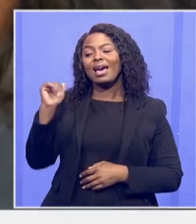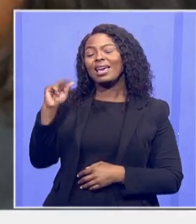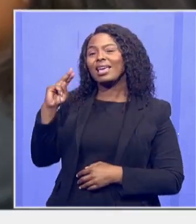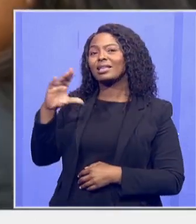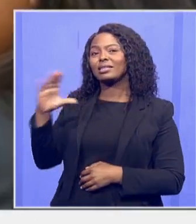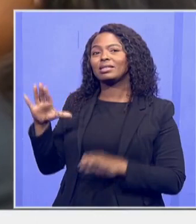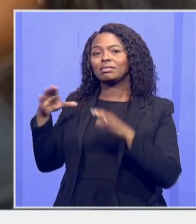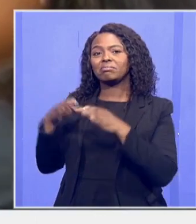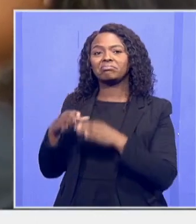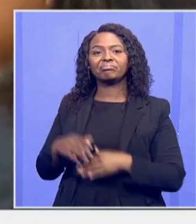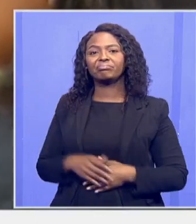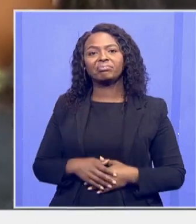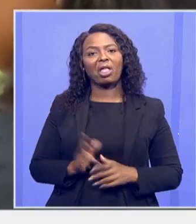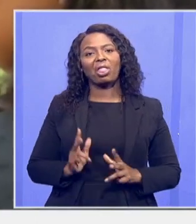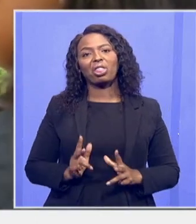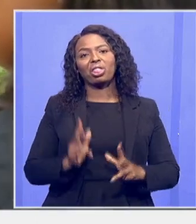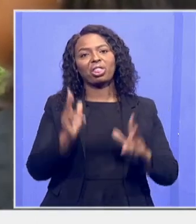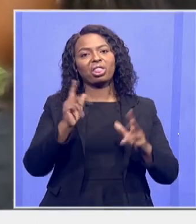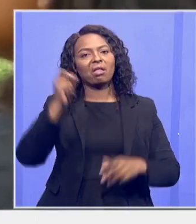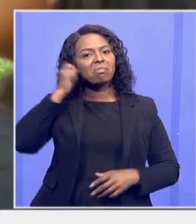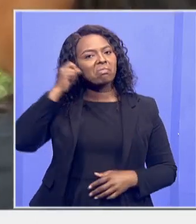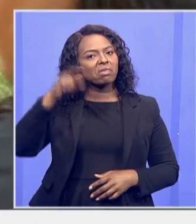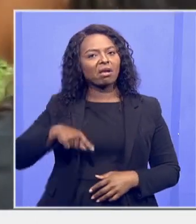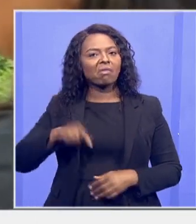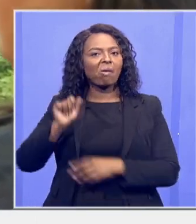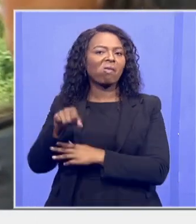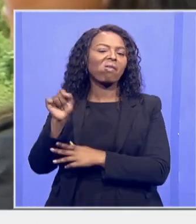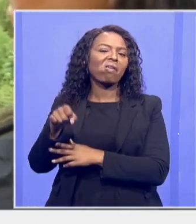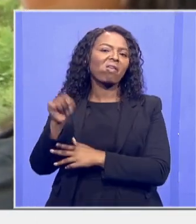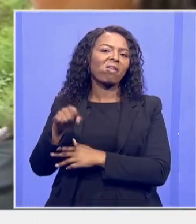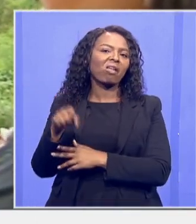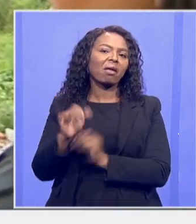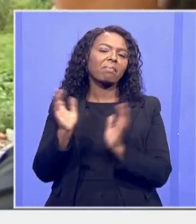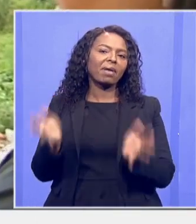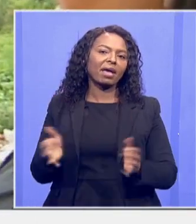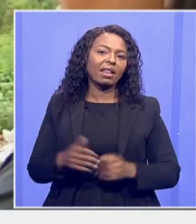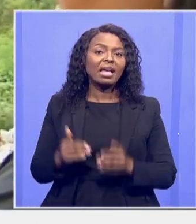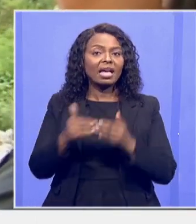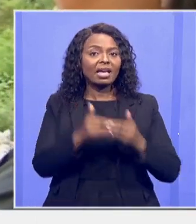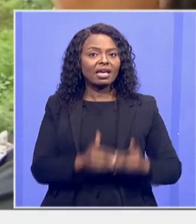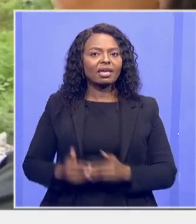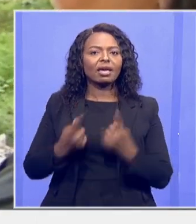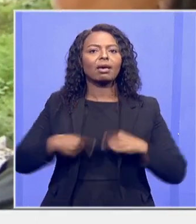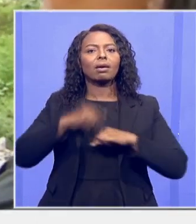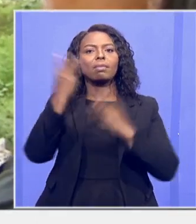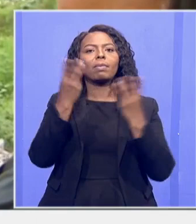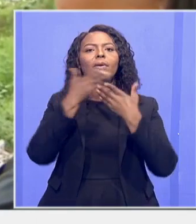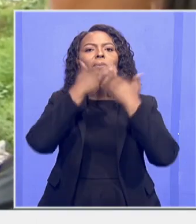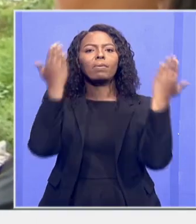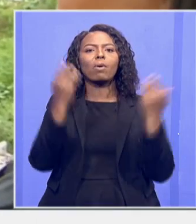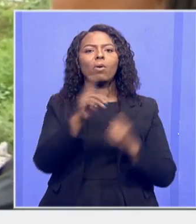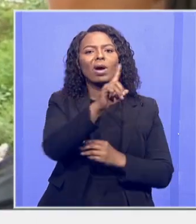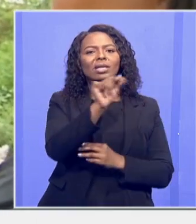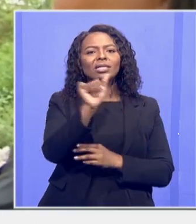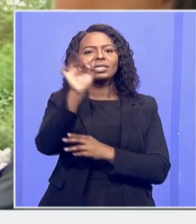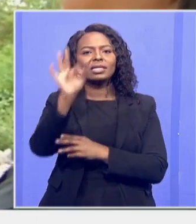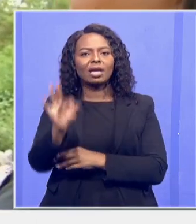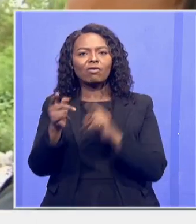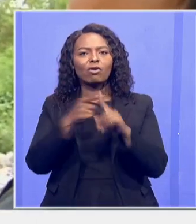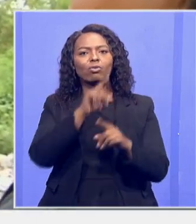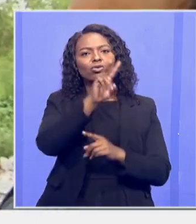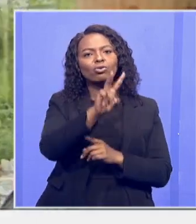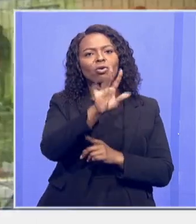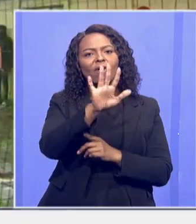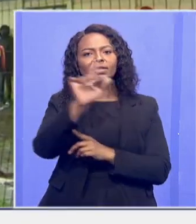They're completely incapacitated to provide services to our people. Almost 163 municipalities out of 257